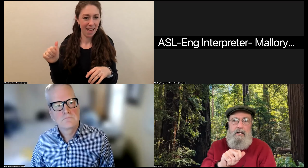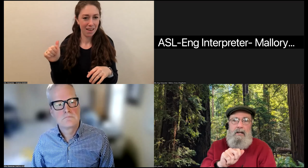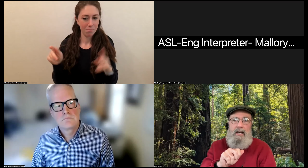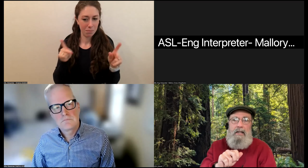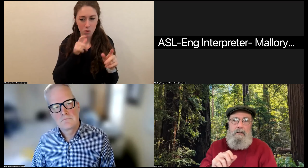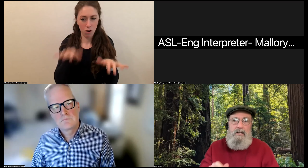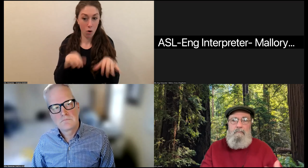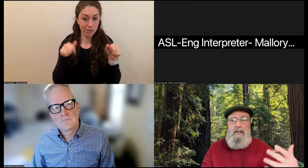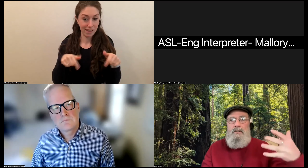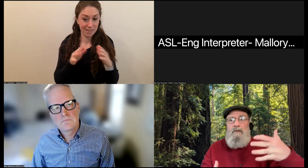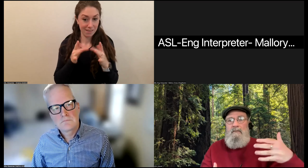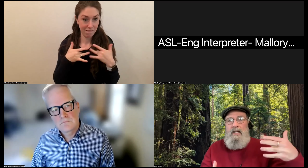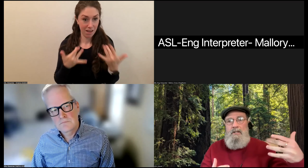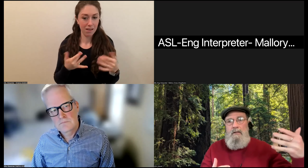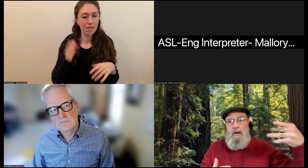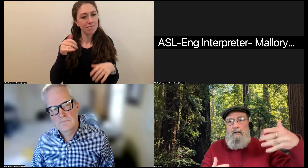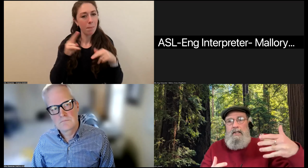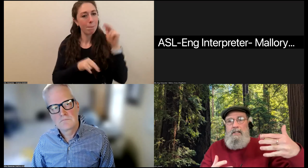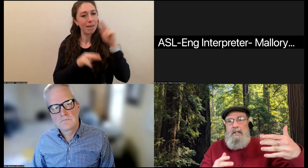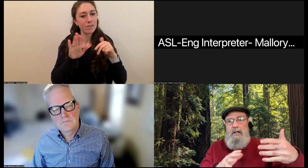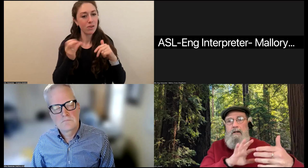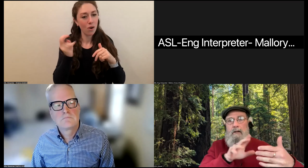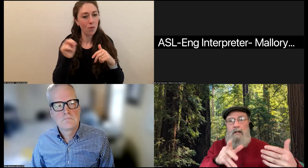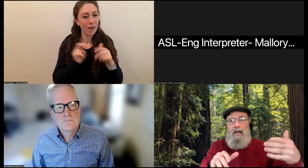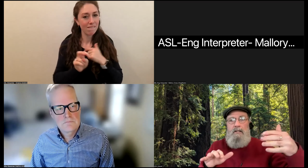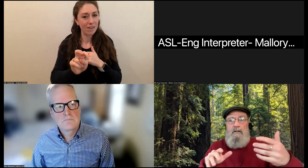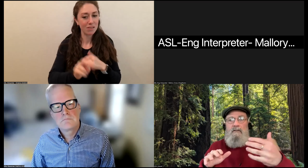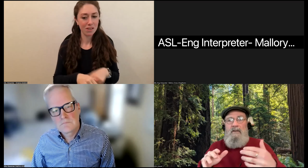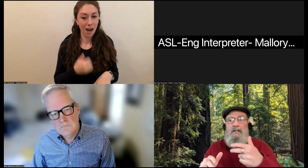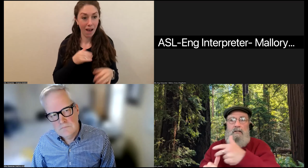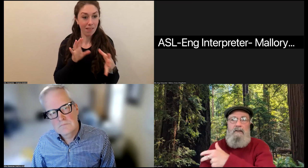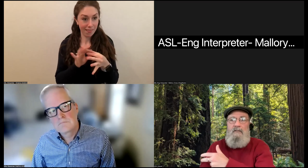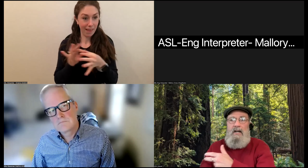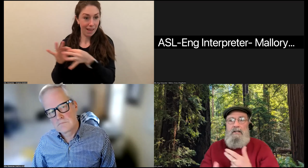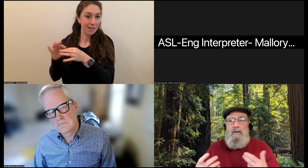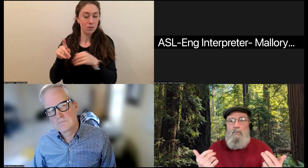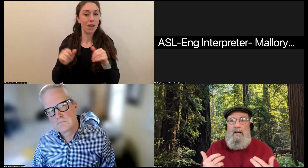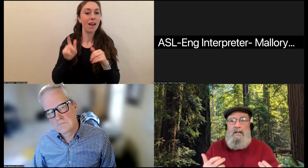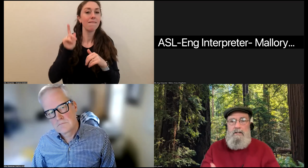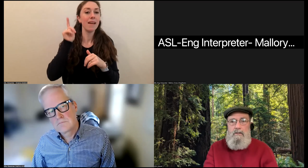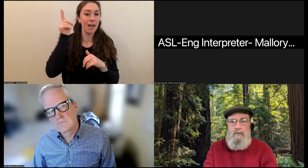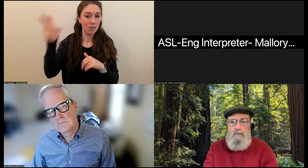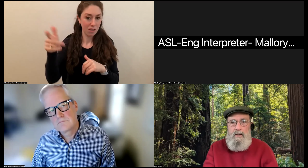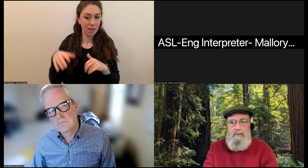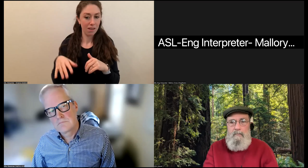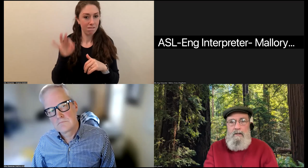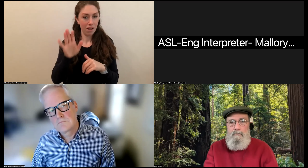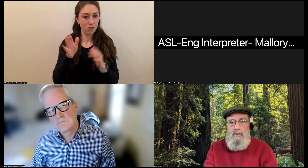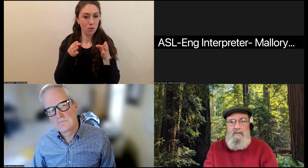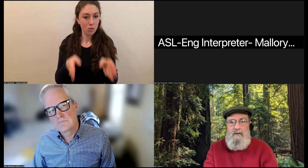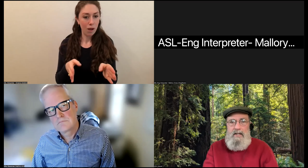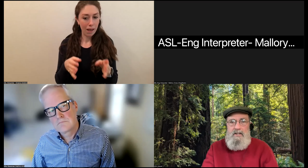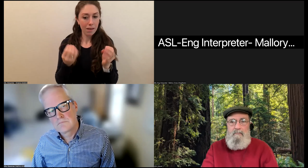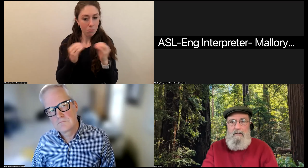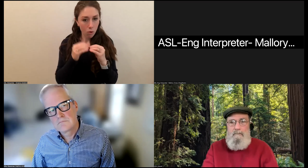this. And it's a build your own adventure. There are links in there and you can eventually find your way to